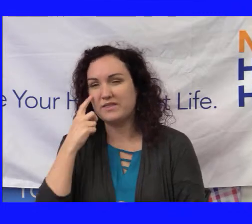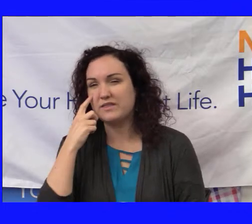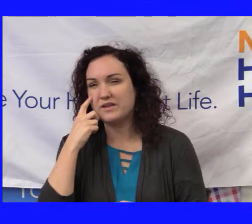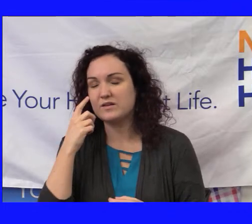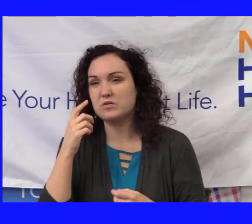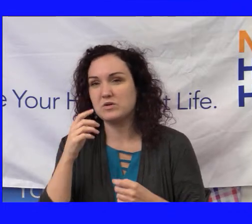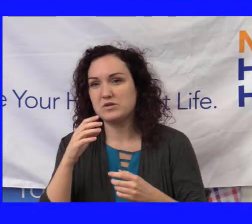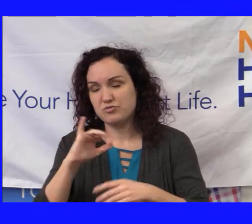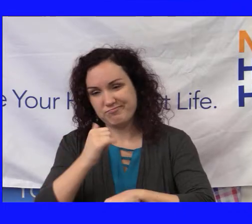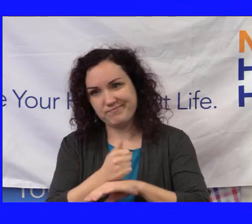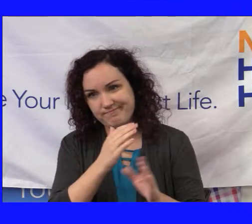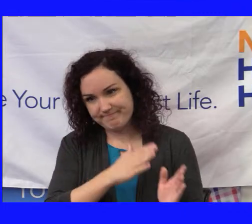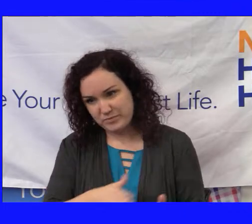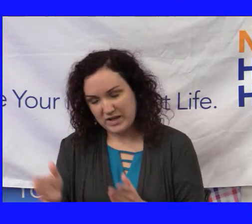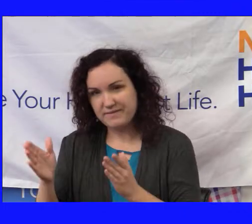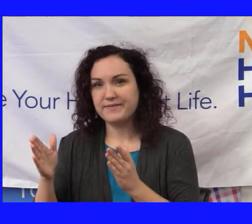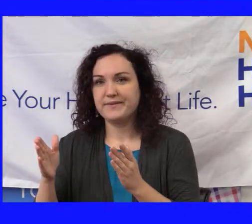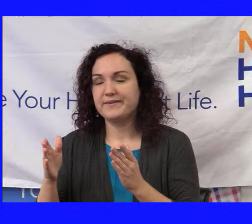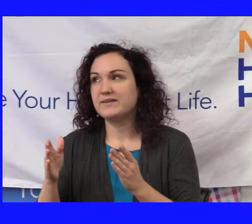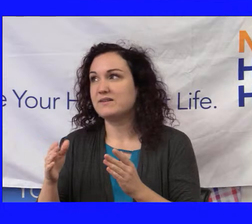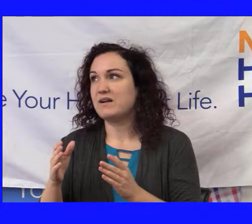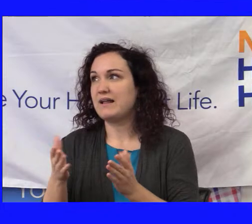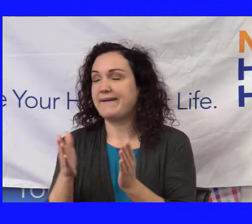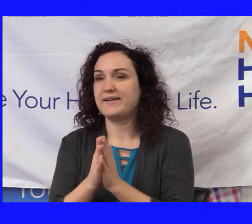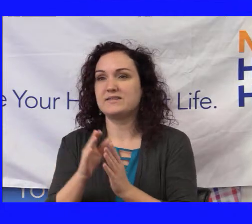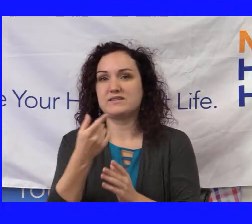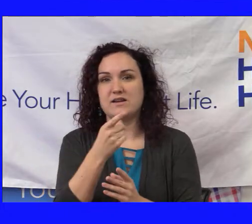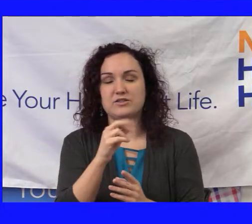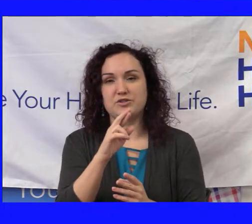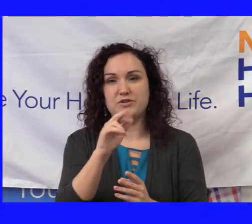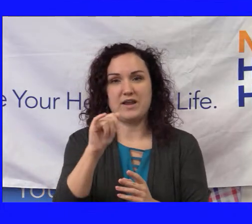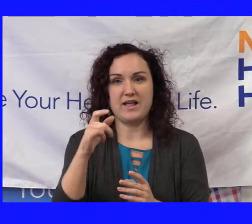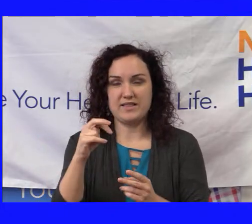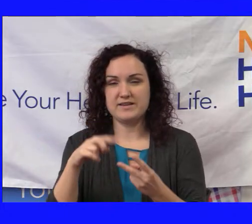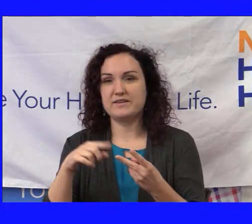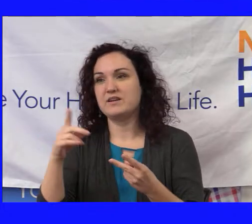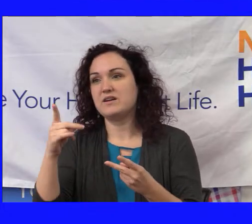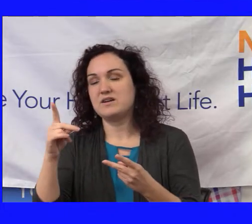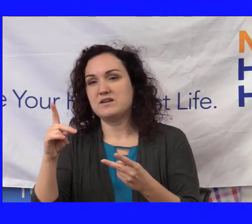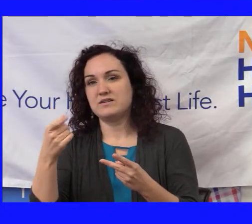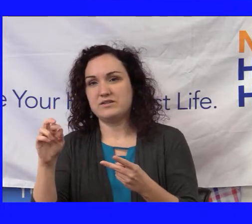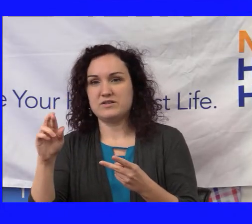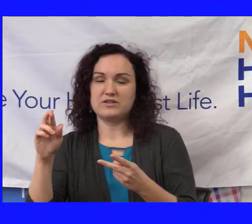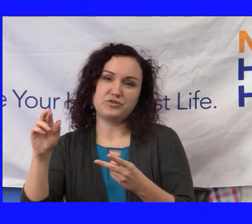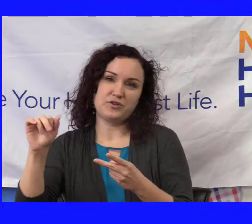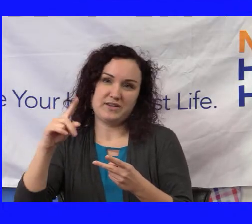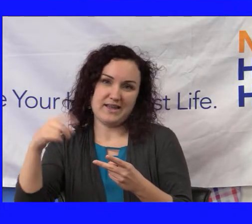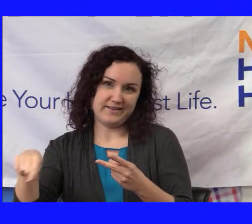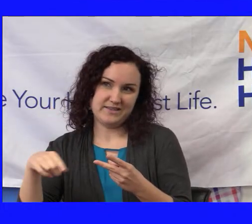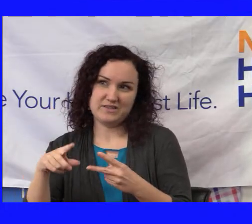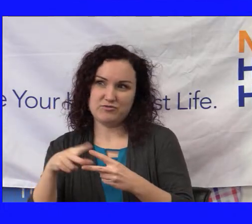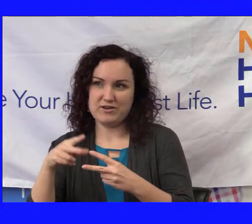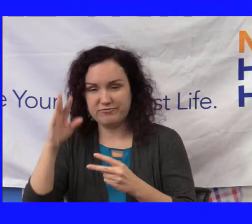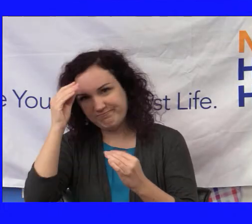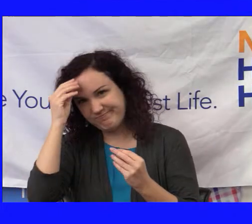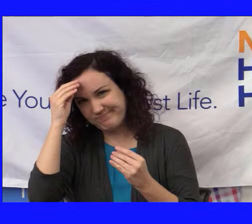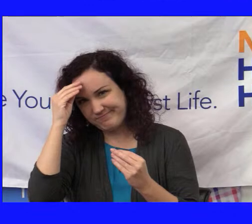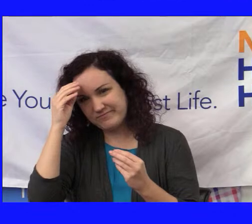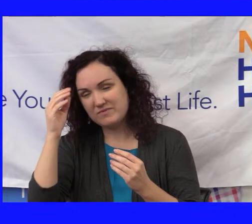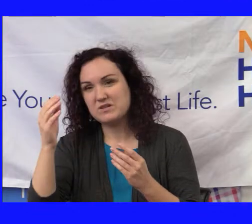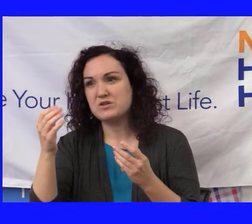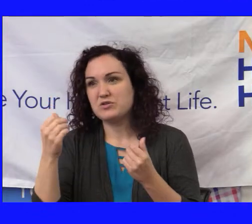plans together. And I'd like to ask Dr. Allen, Dr. Katz, to make sure we continue to top and maybe come up with some concepts about how we